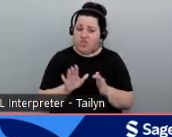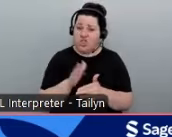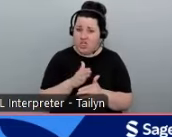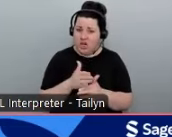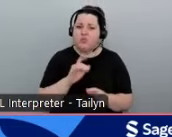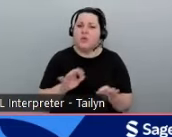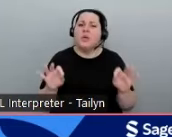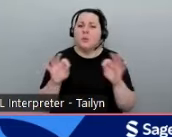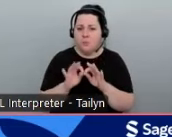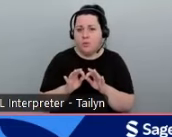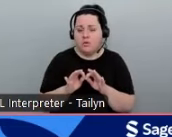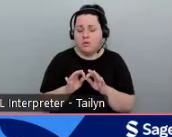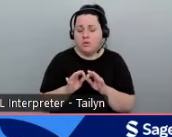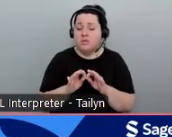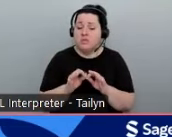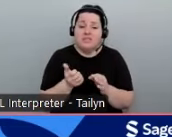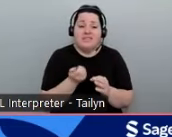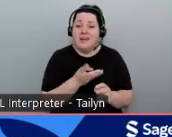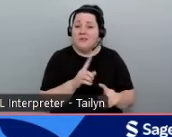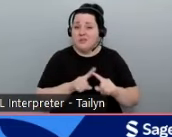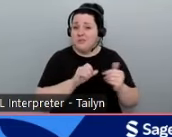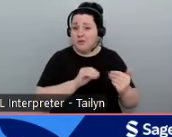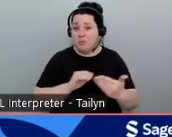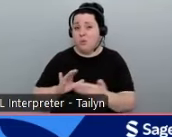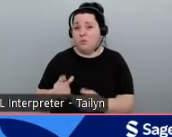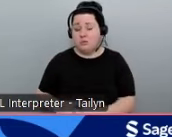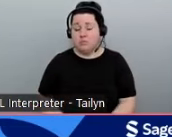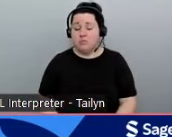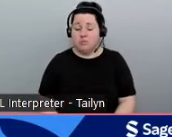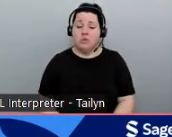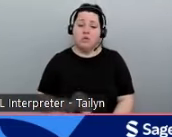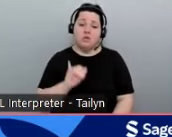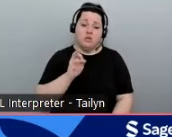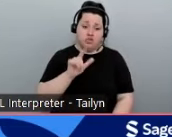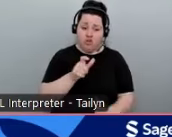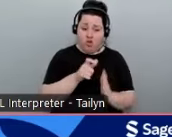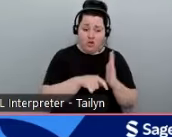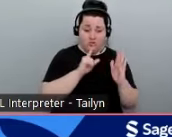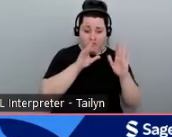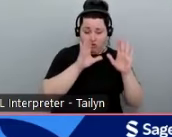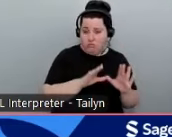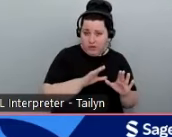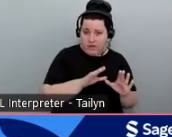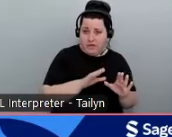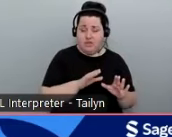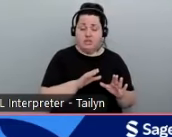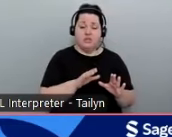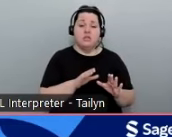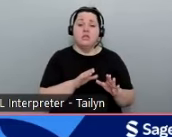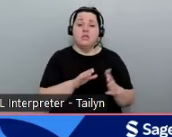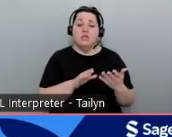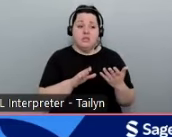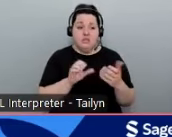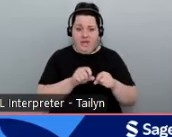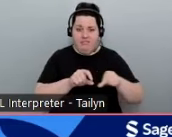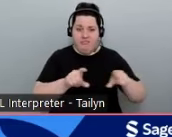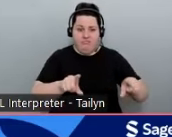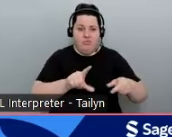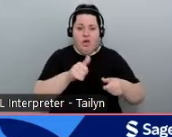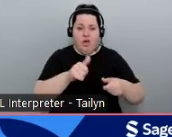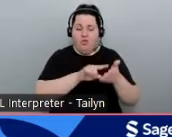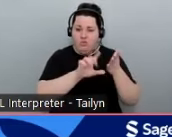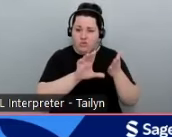across a number of different ways, as was touched on here. You know, journal articles are fantastic for getting to other researchers,